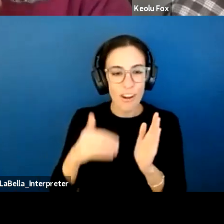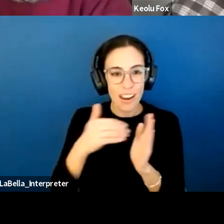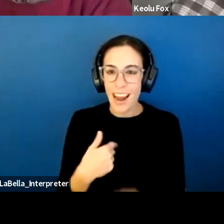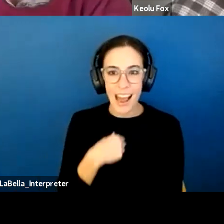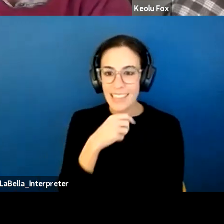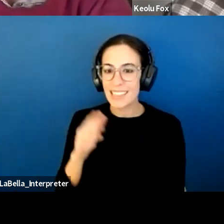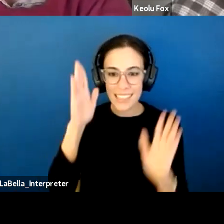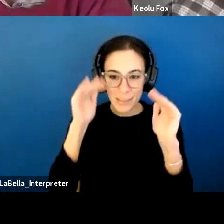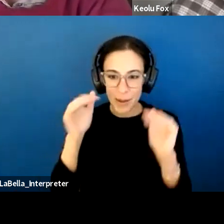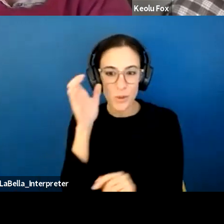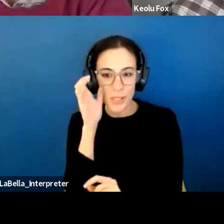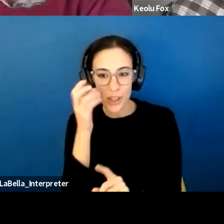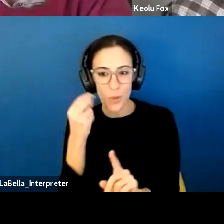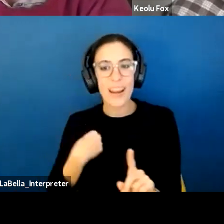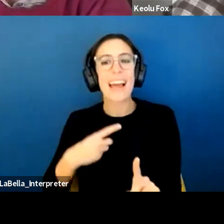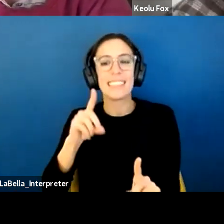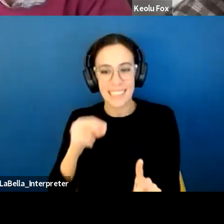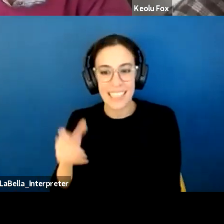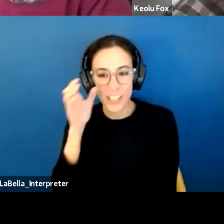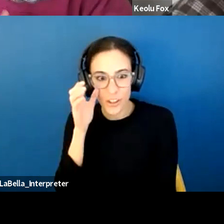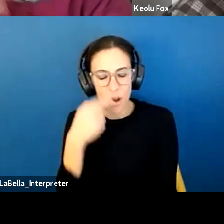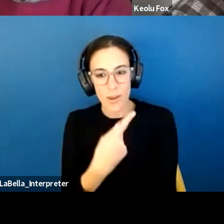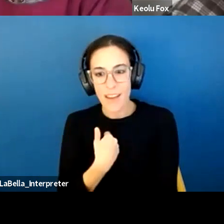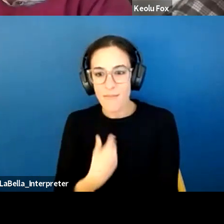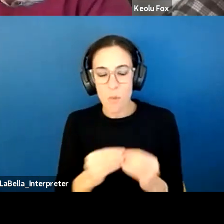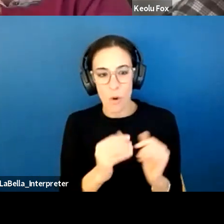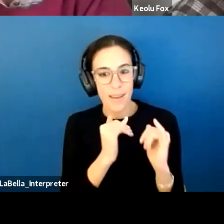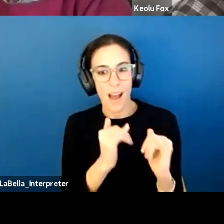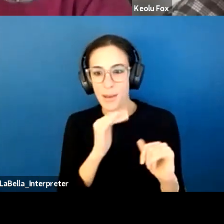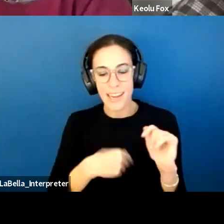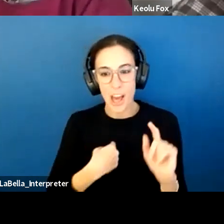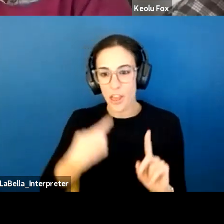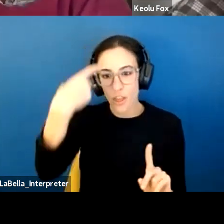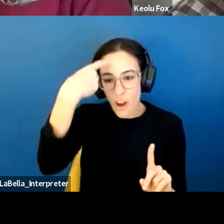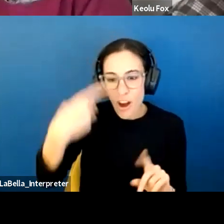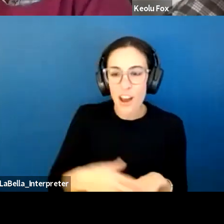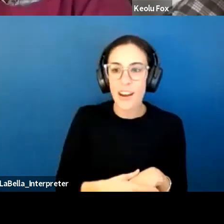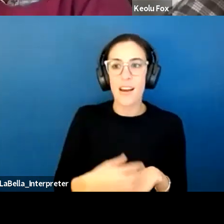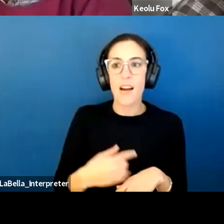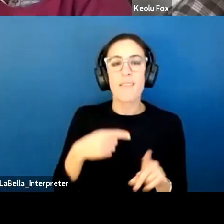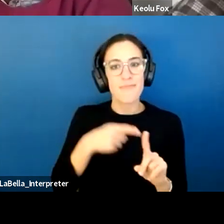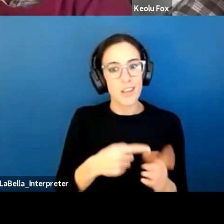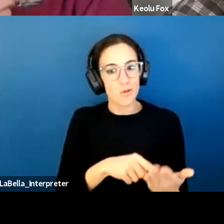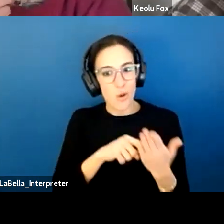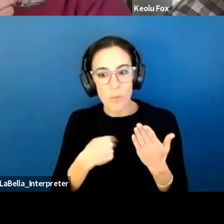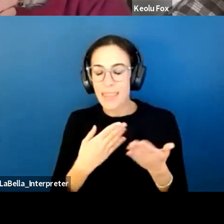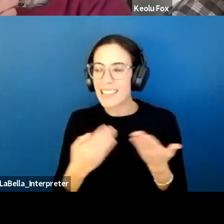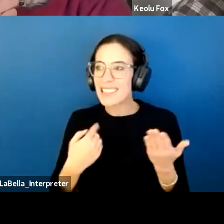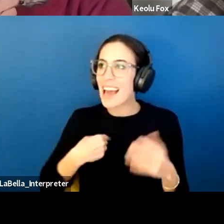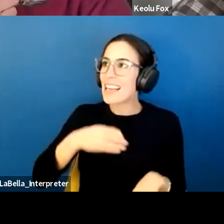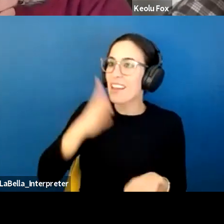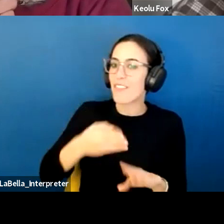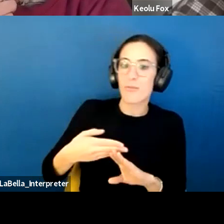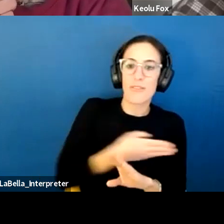We have more in common than I imagined. I was also taught and shown things that I had never considered